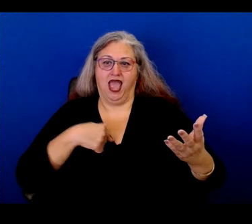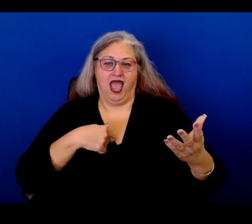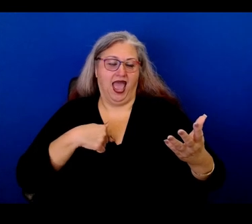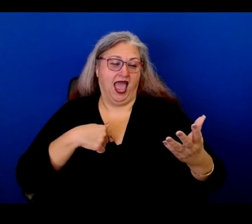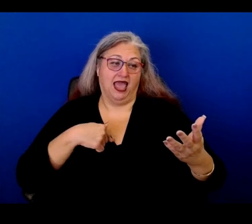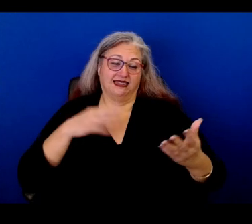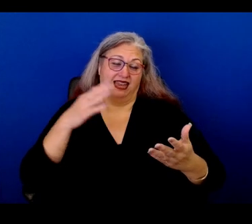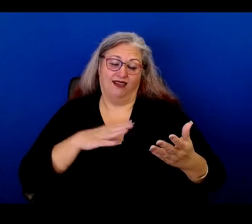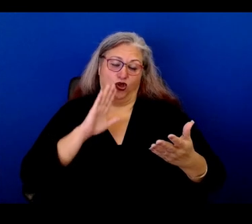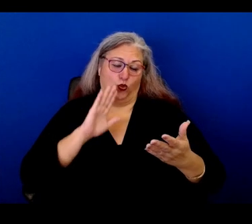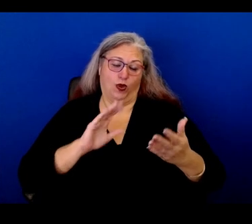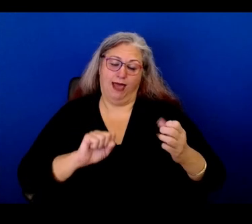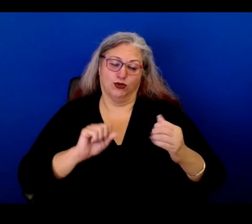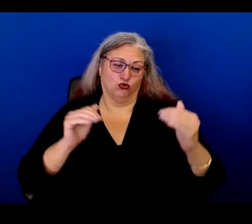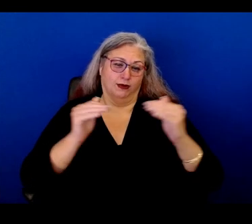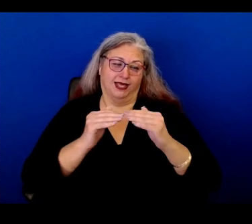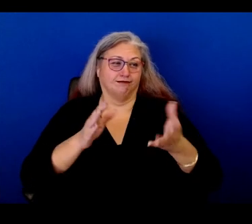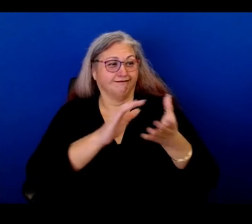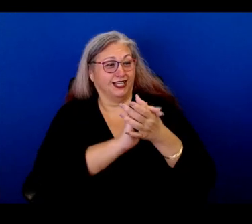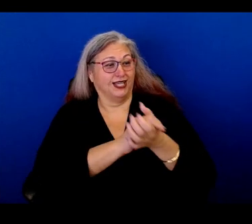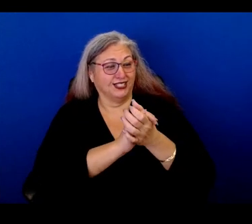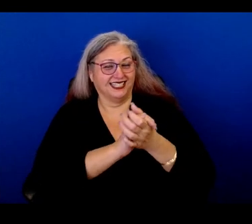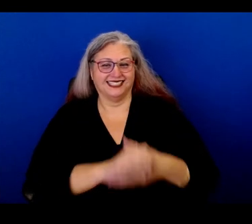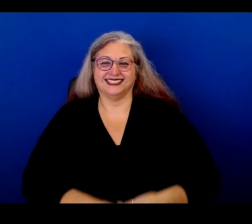never accomplish. Congratulations.